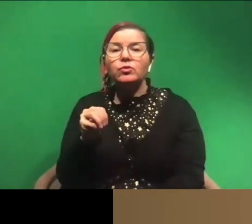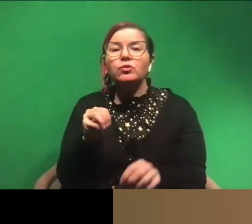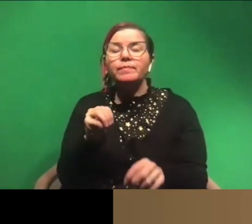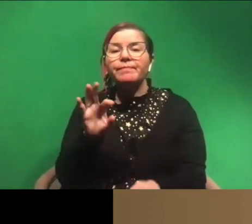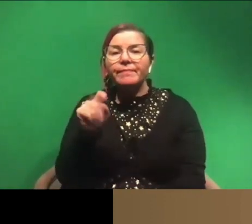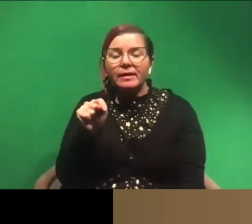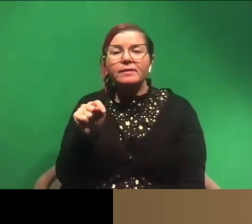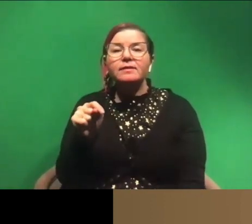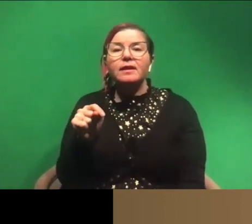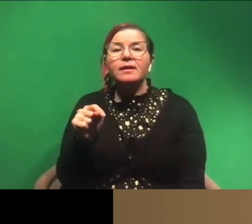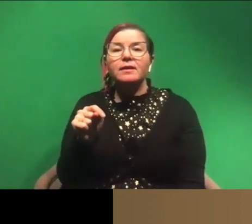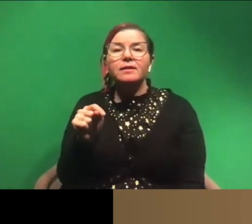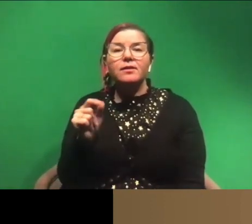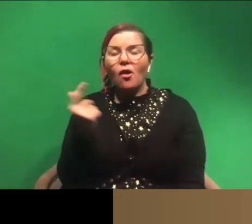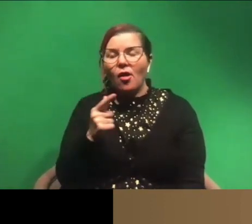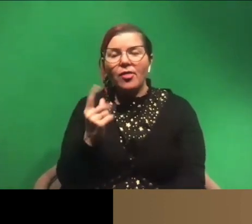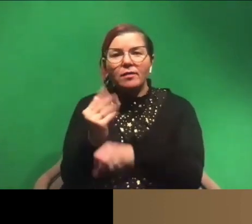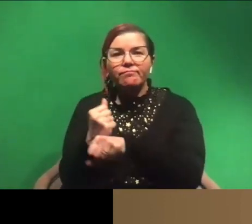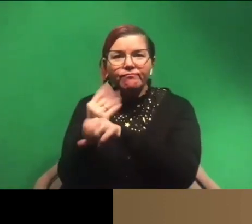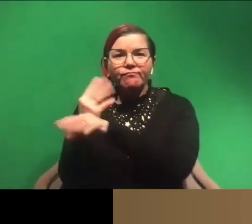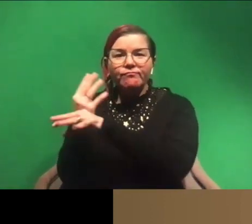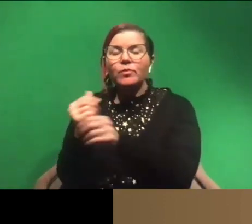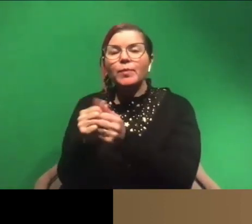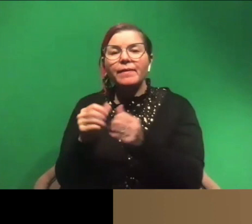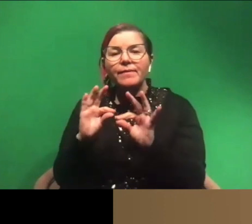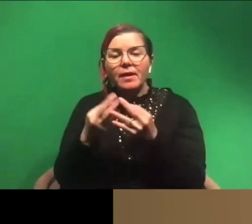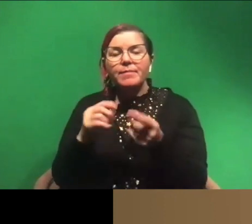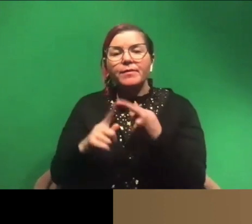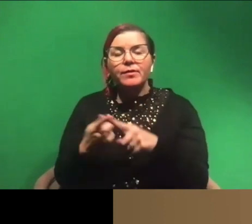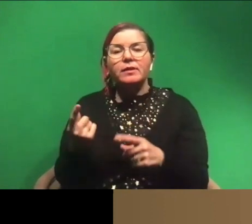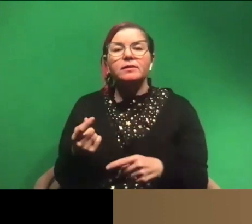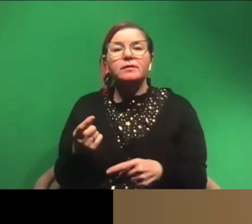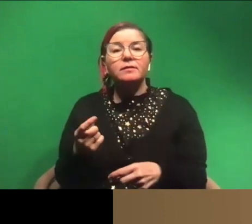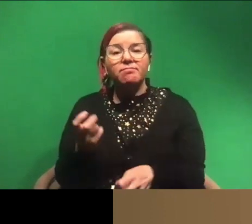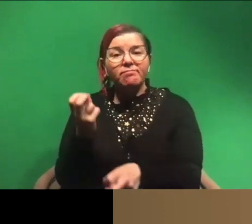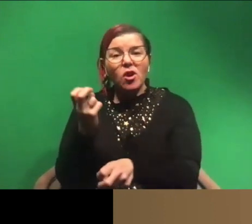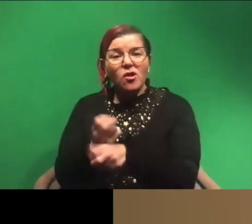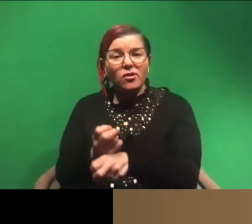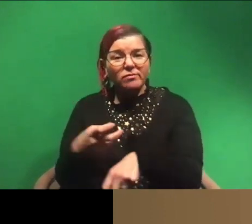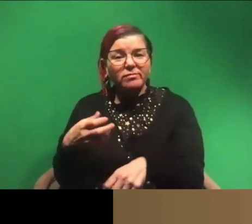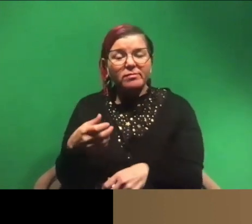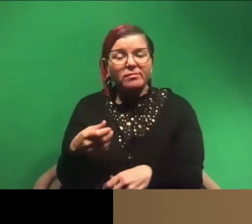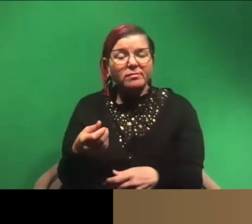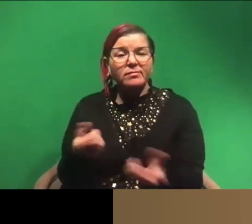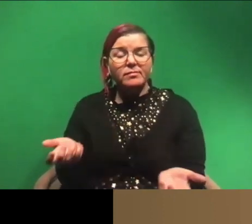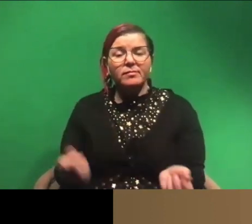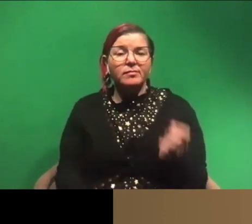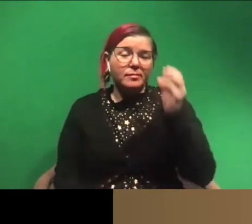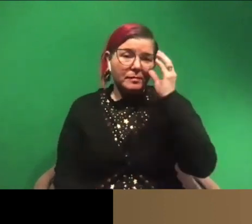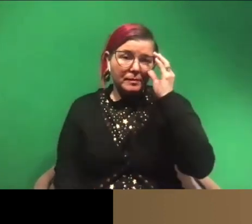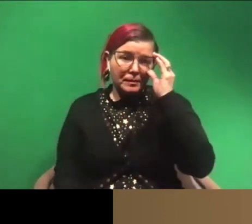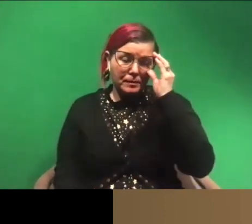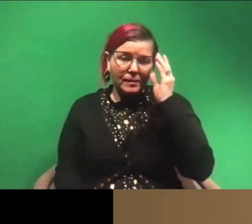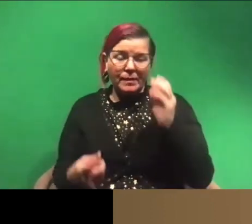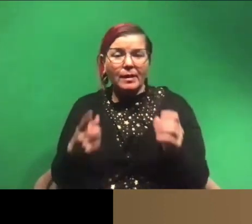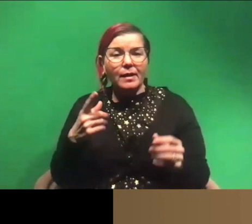and basically all the video platforms with my family and friends, but it's really rough sometimes. And I think we really like